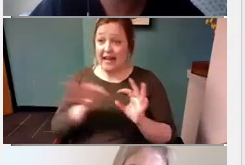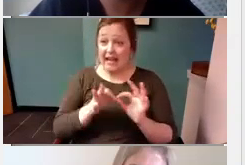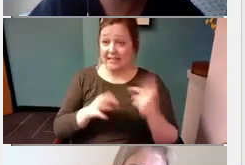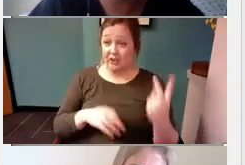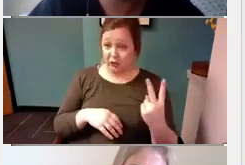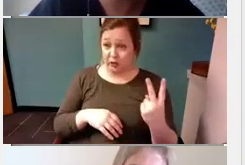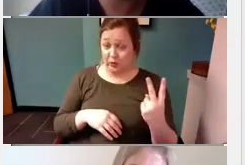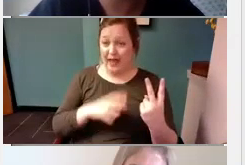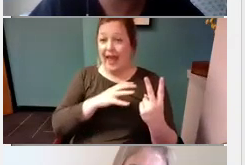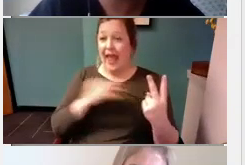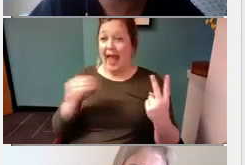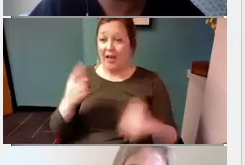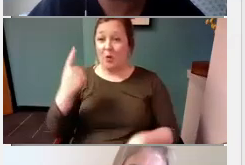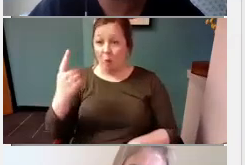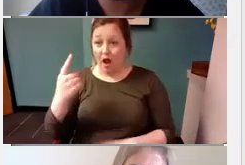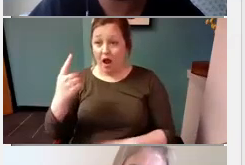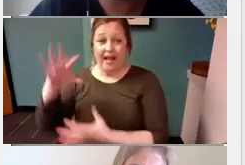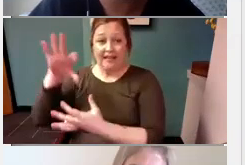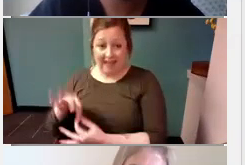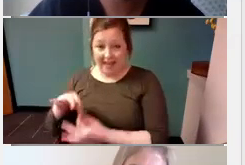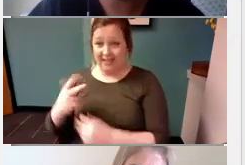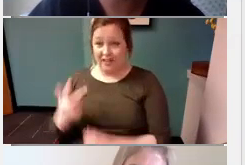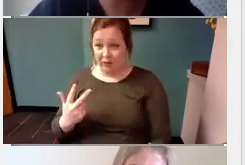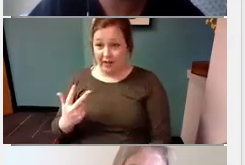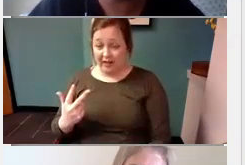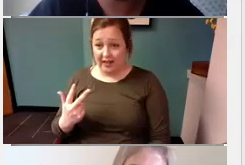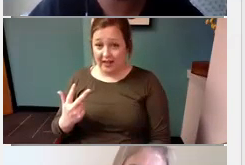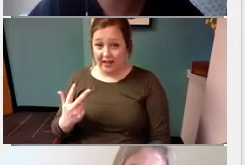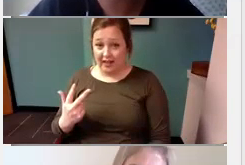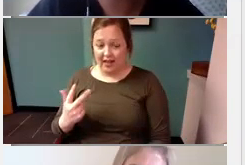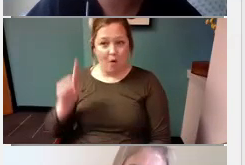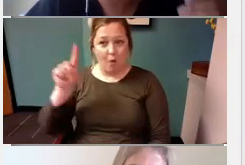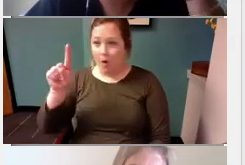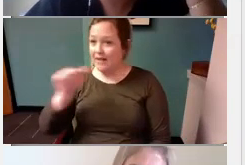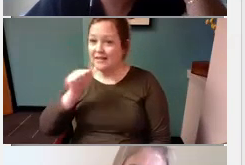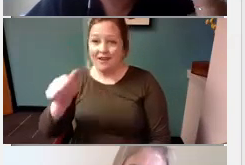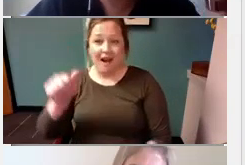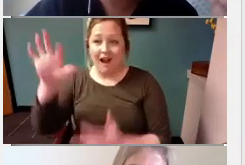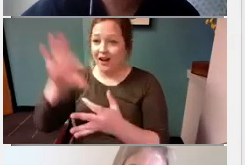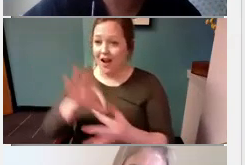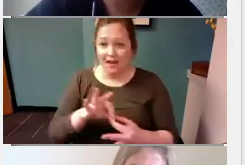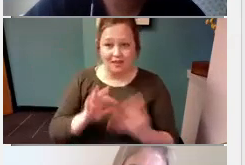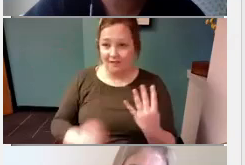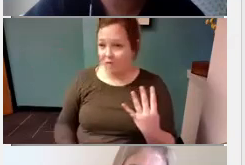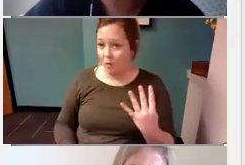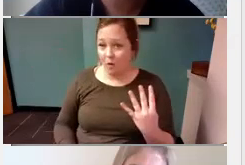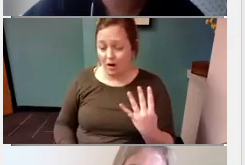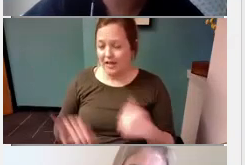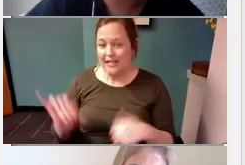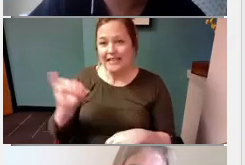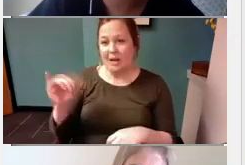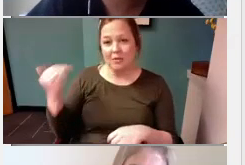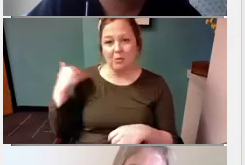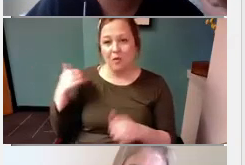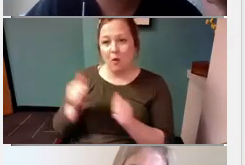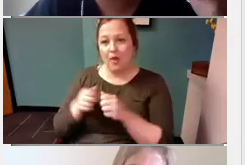3. Now in this case, one is not connected to 4 anymore. So that is the same representation as we did with directed edges, but now we just